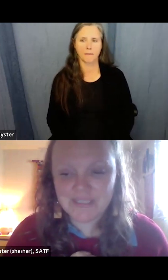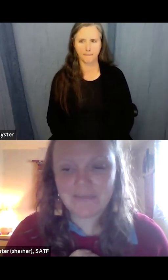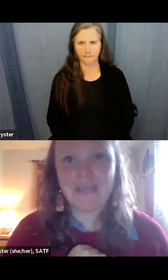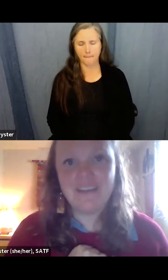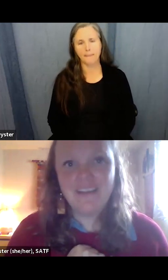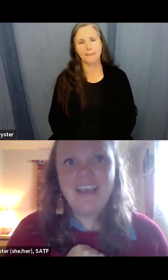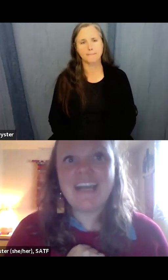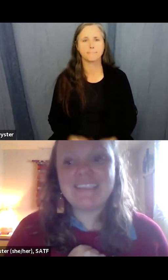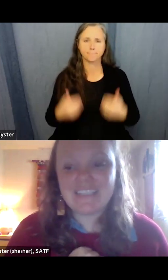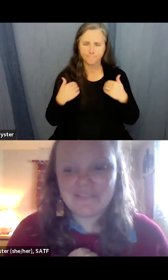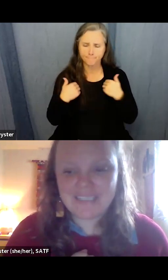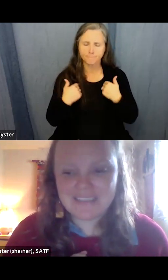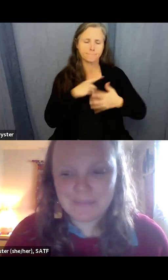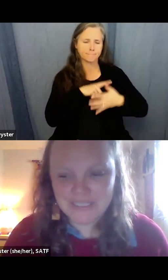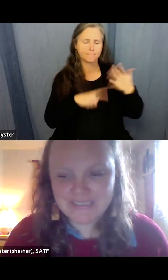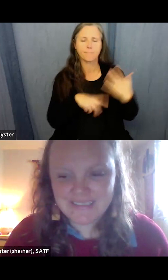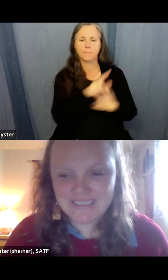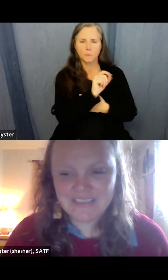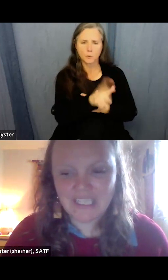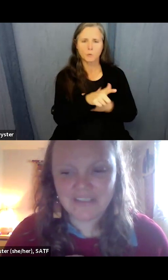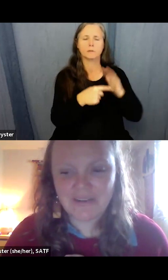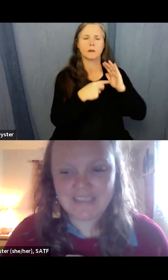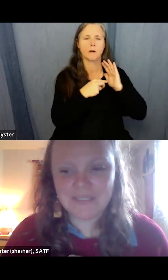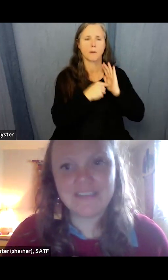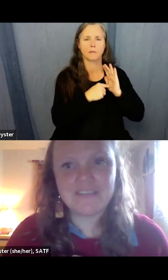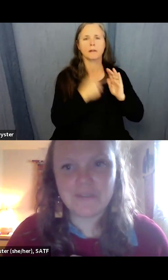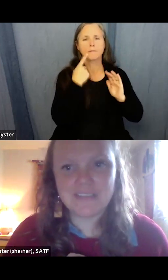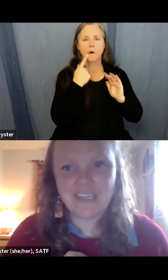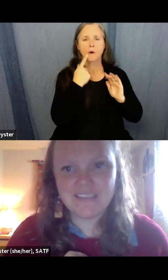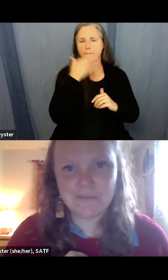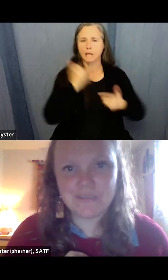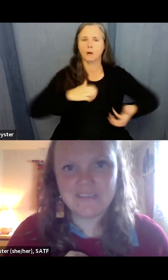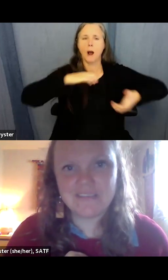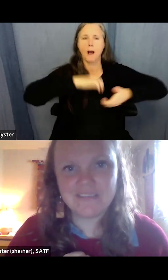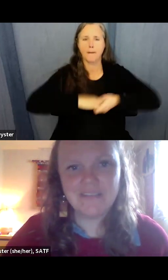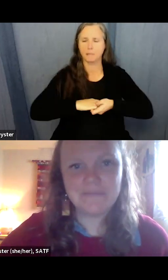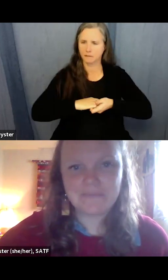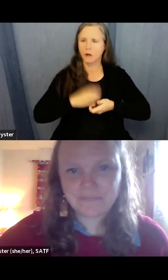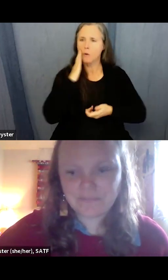96% of men identified experiencing gender harassment at least once in high school.